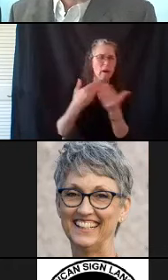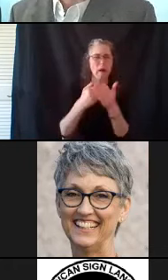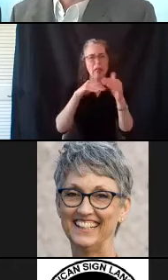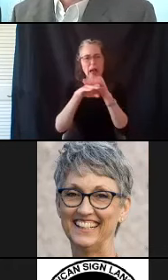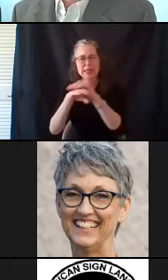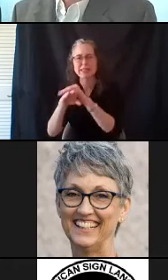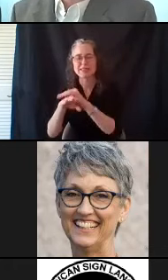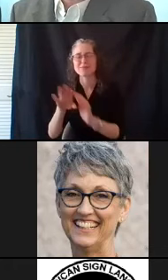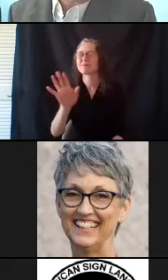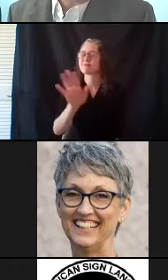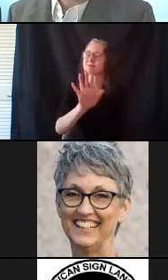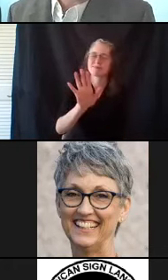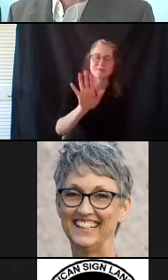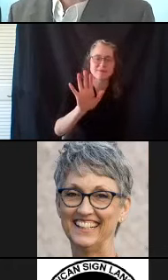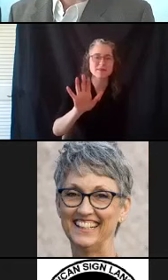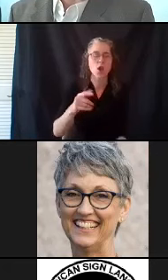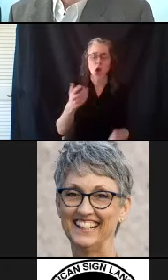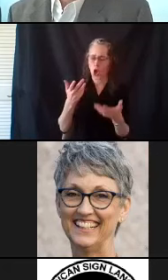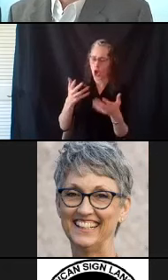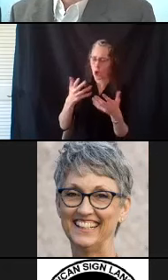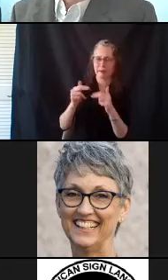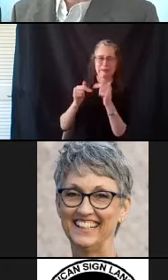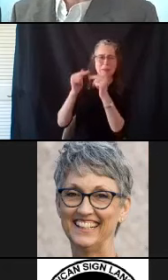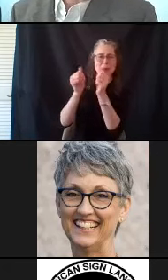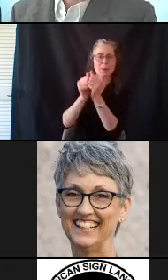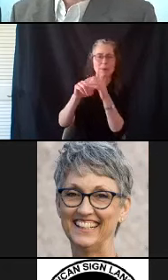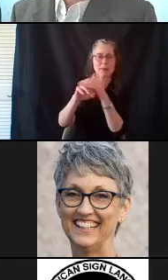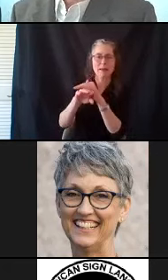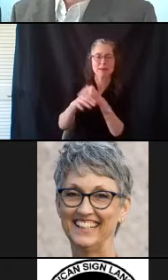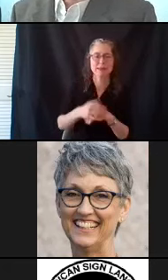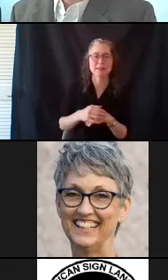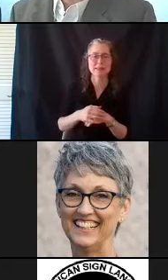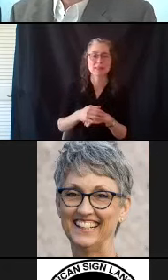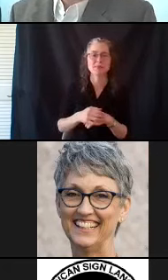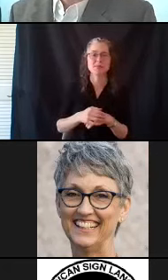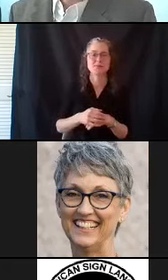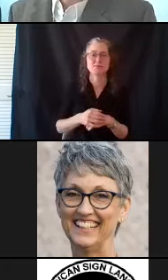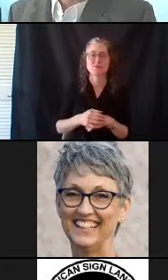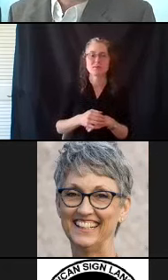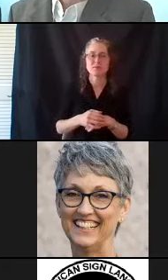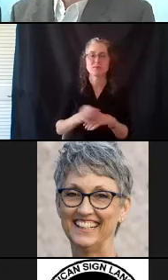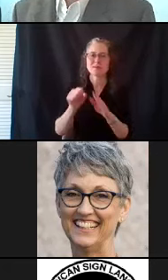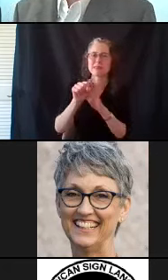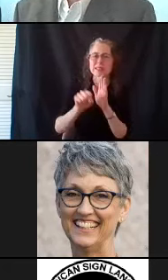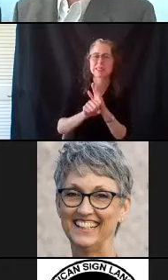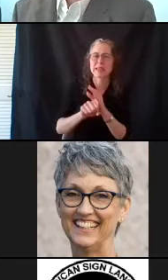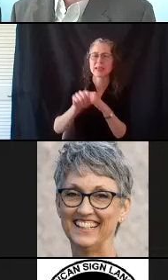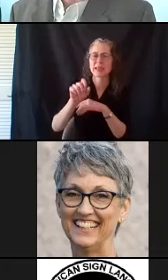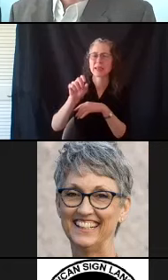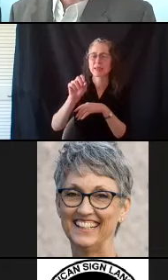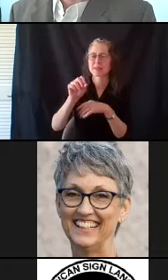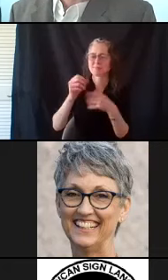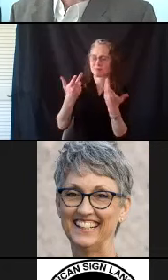another myth. It's already been done. Existing ordinances for the past nearly 20 years